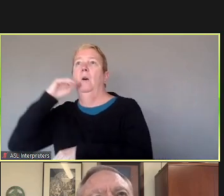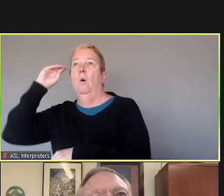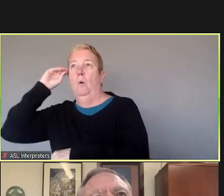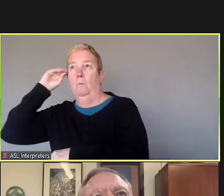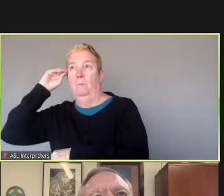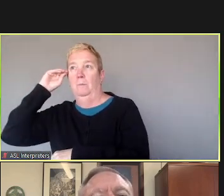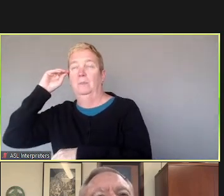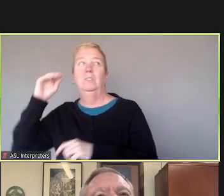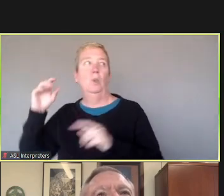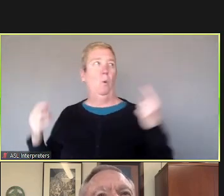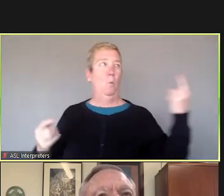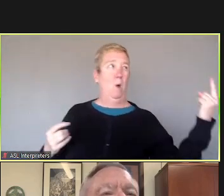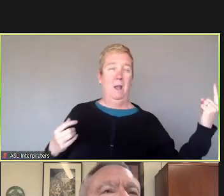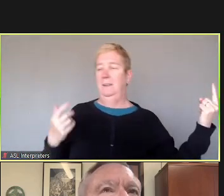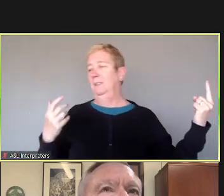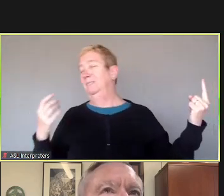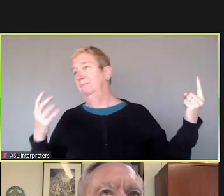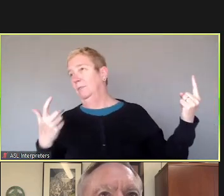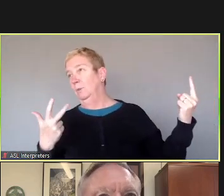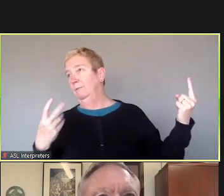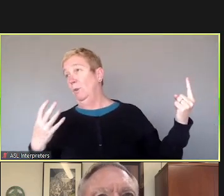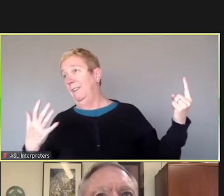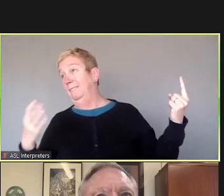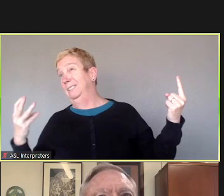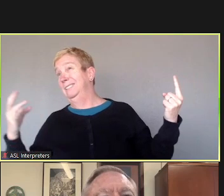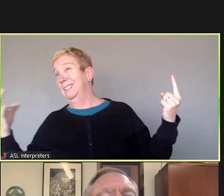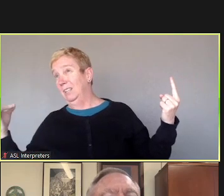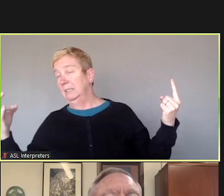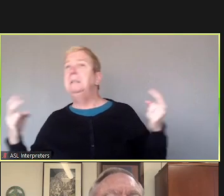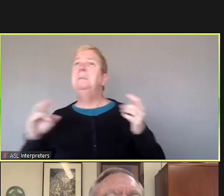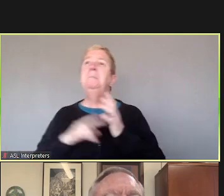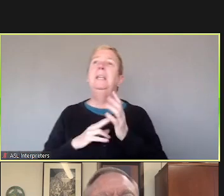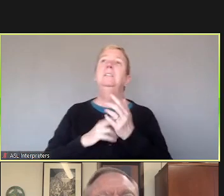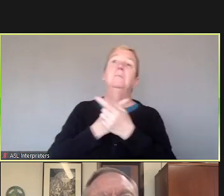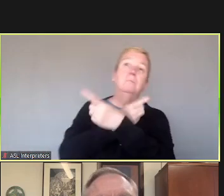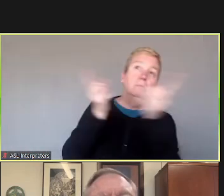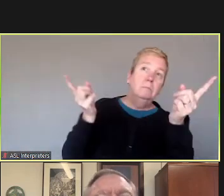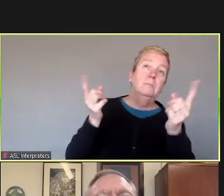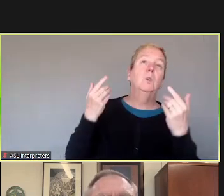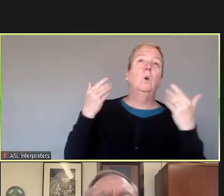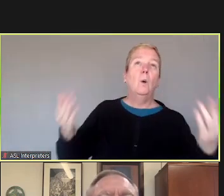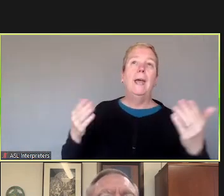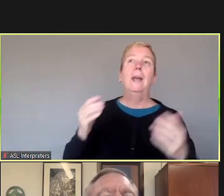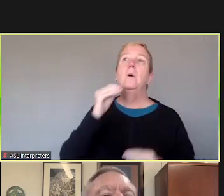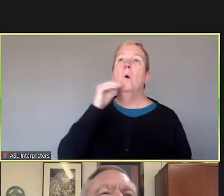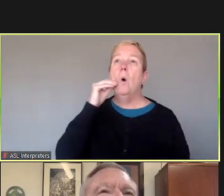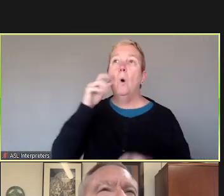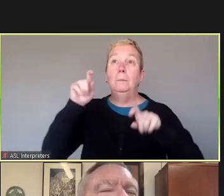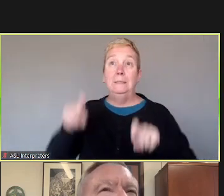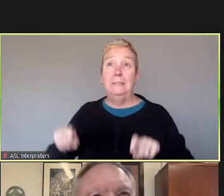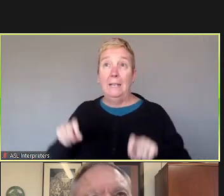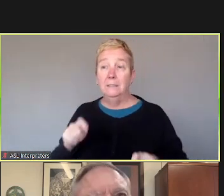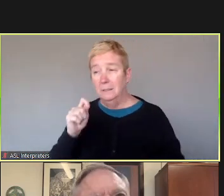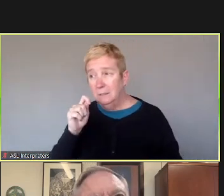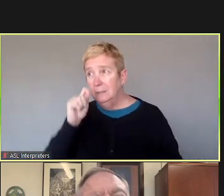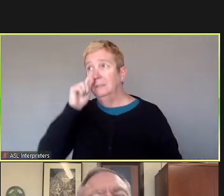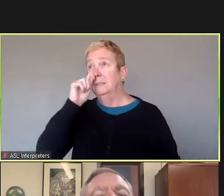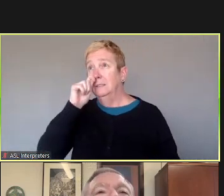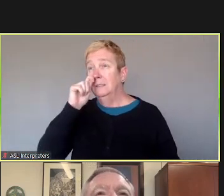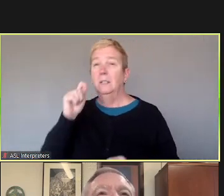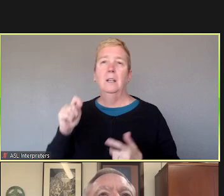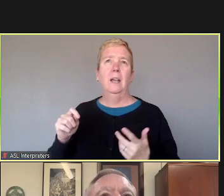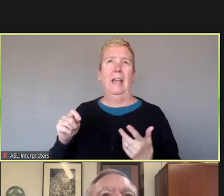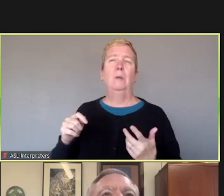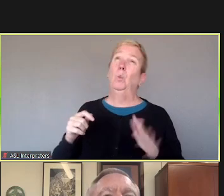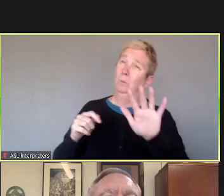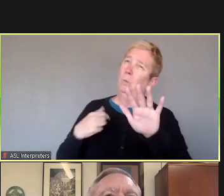test. So this is for all you folks out there doing home tests, and we're trying to get labels to put on the home test to remind